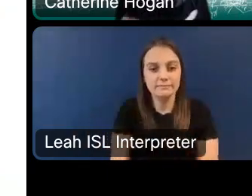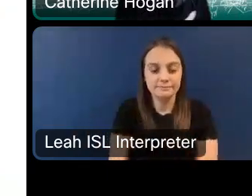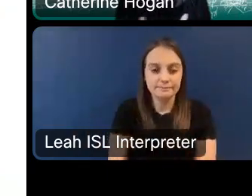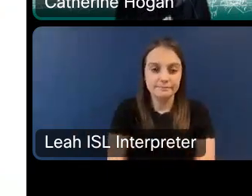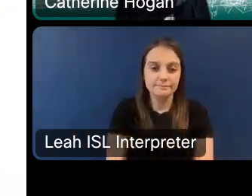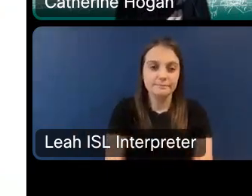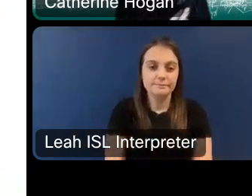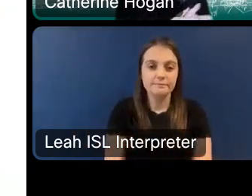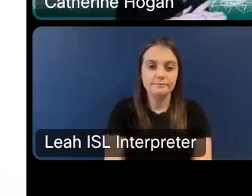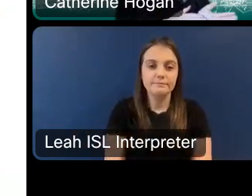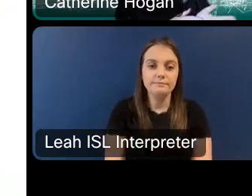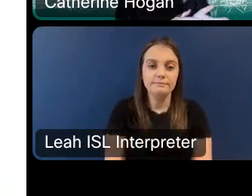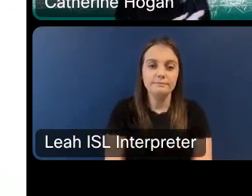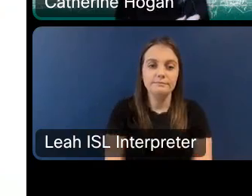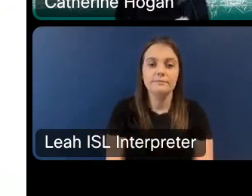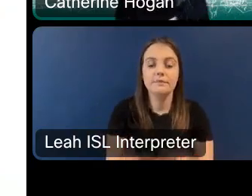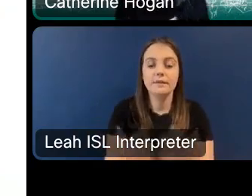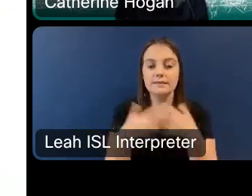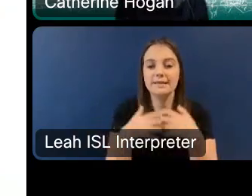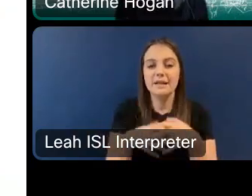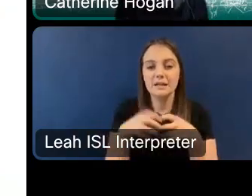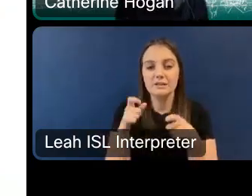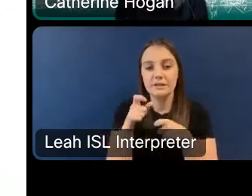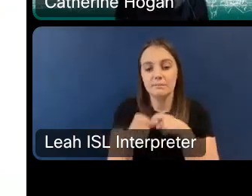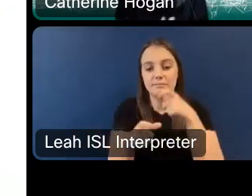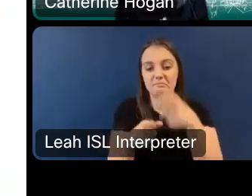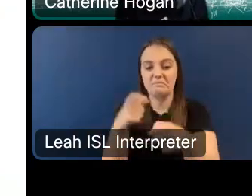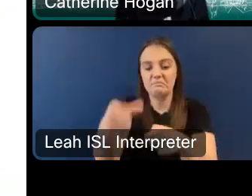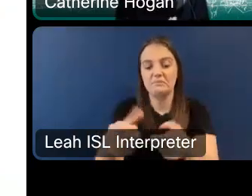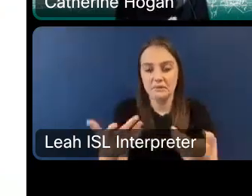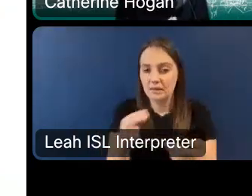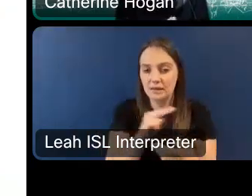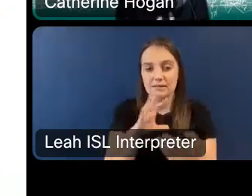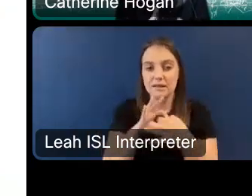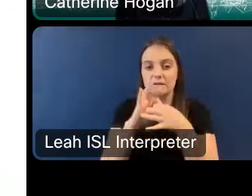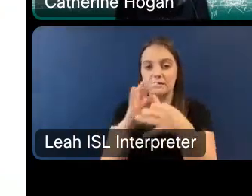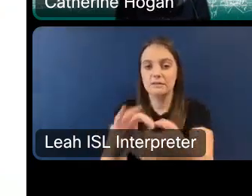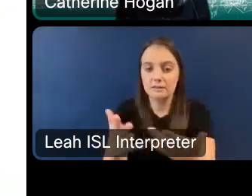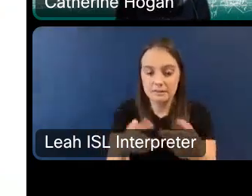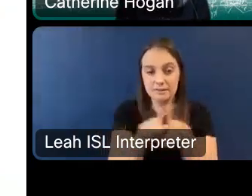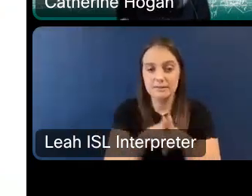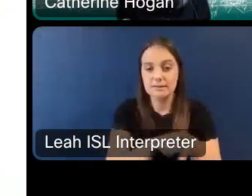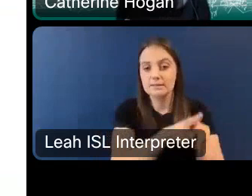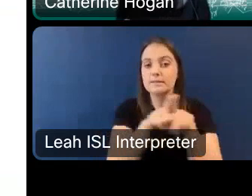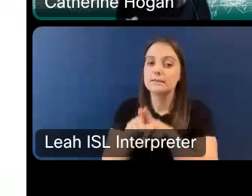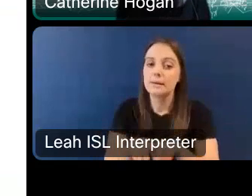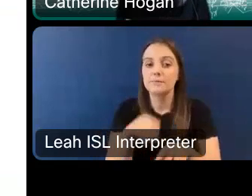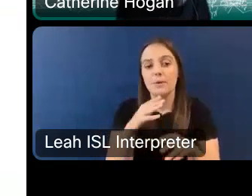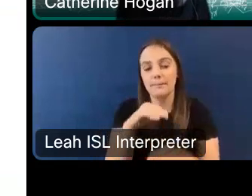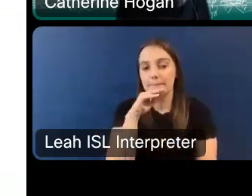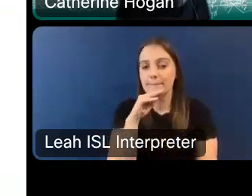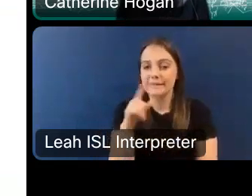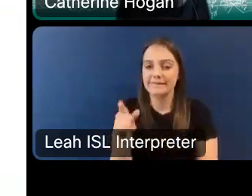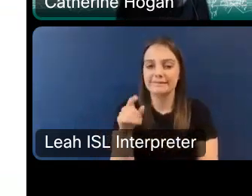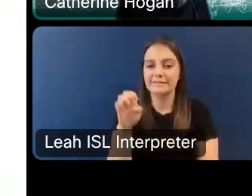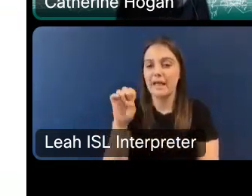We have fragmented technology. I suppose that's not a surprise to anybody either. It's uneven, and it creates inequity amongst those that